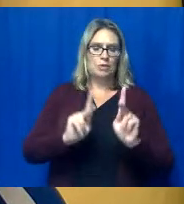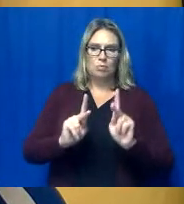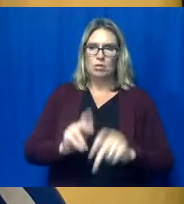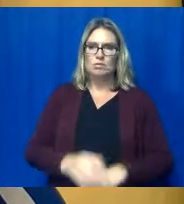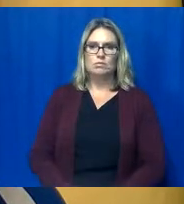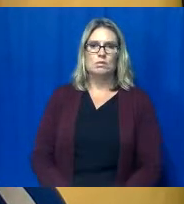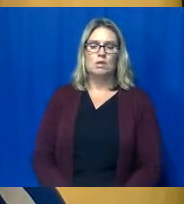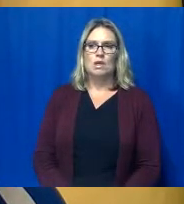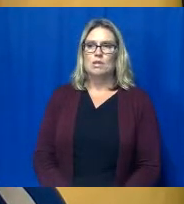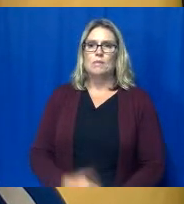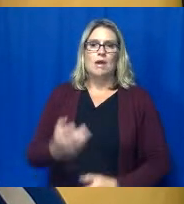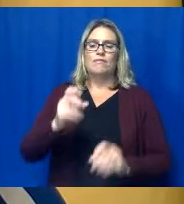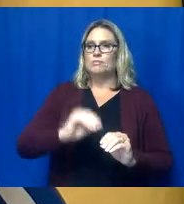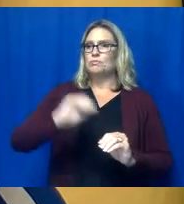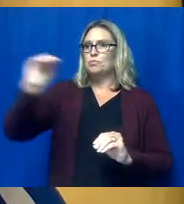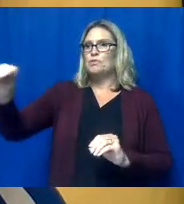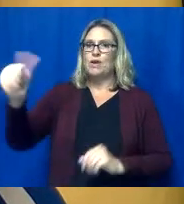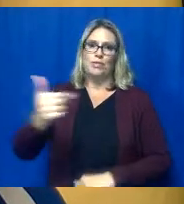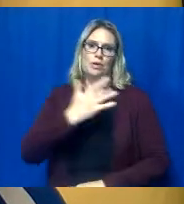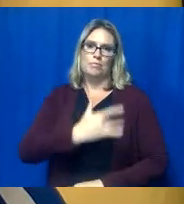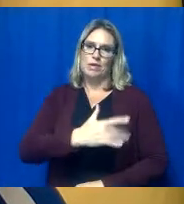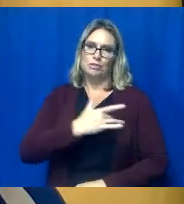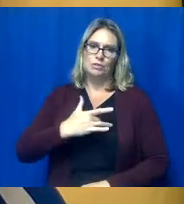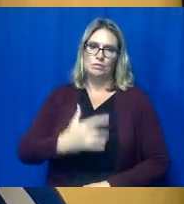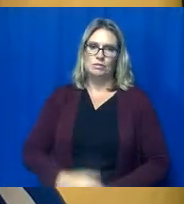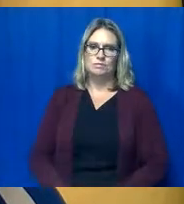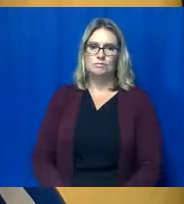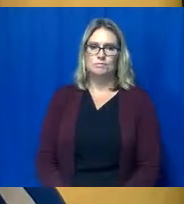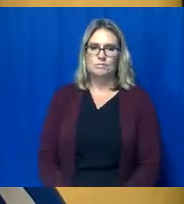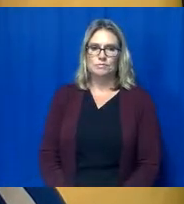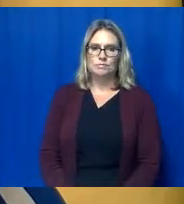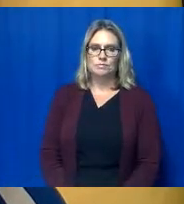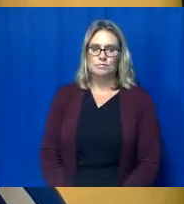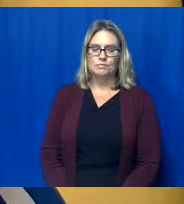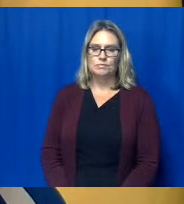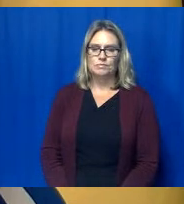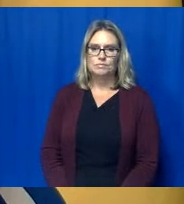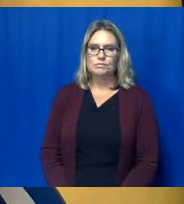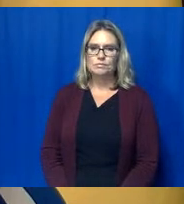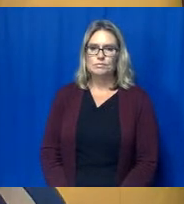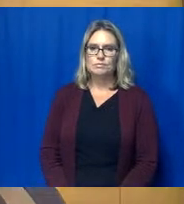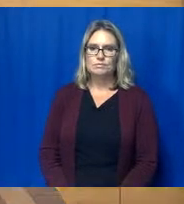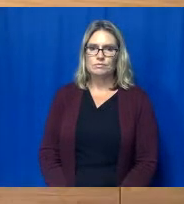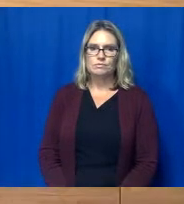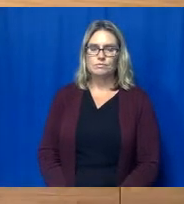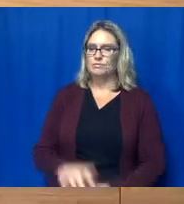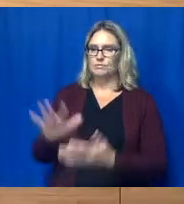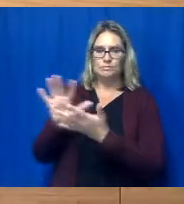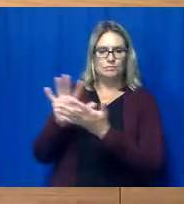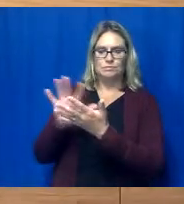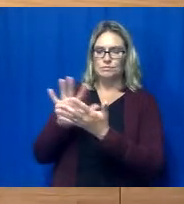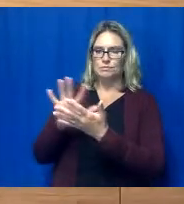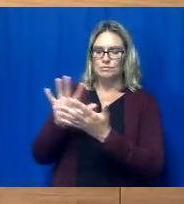hospital. So this is what we need to do daily, and we are almost becoming experts at it.